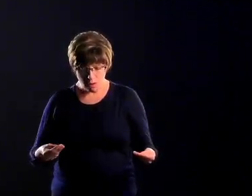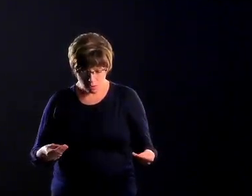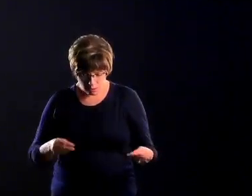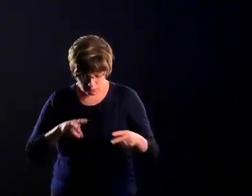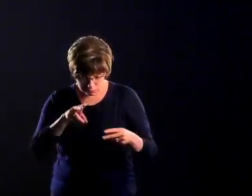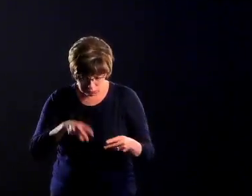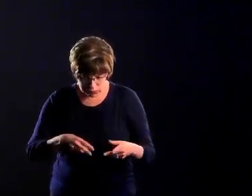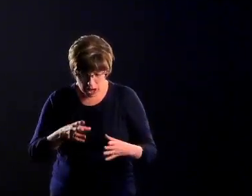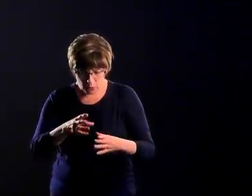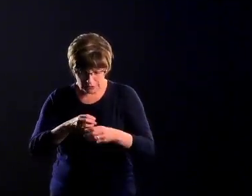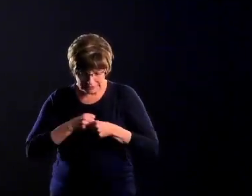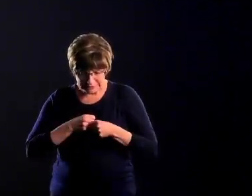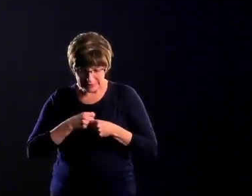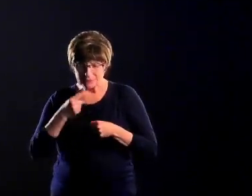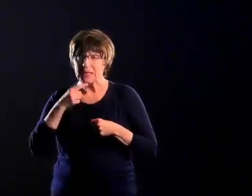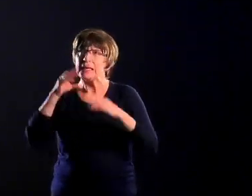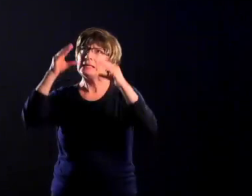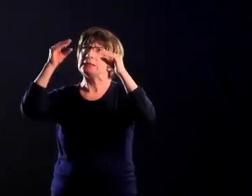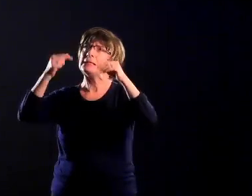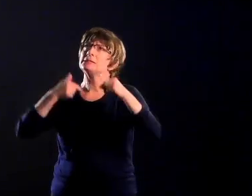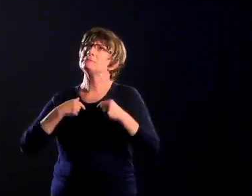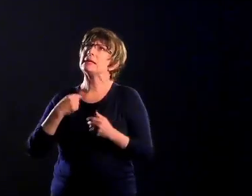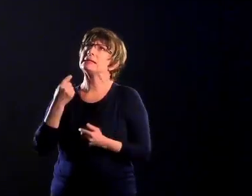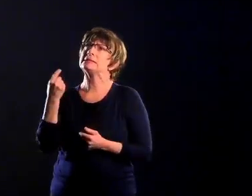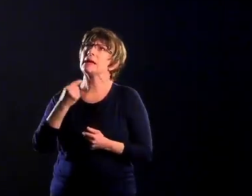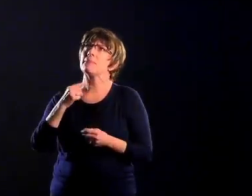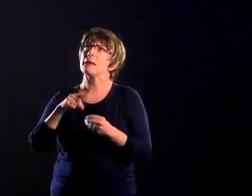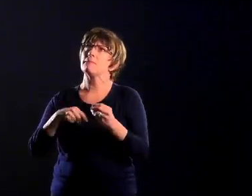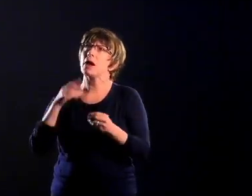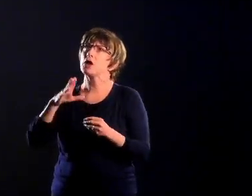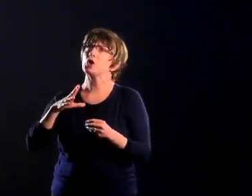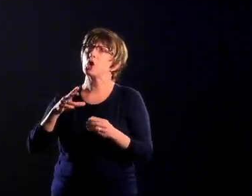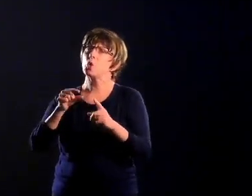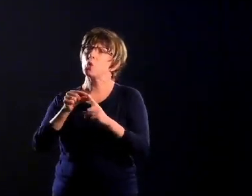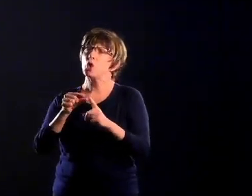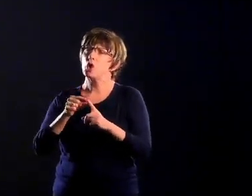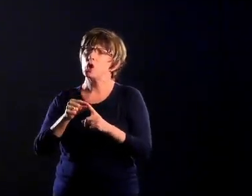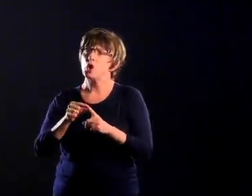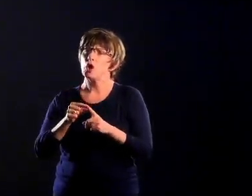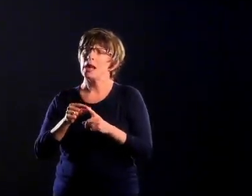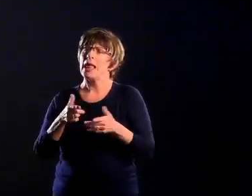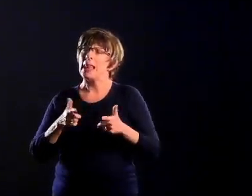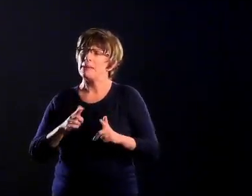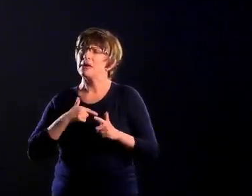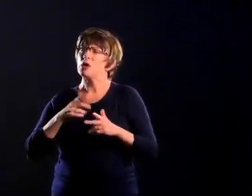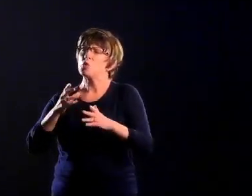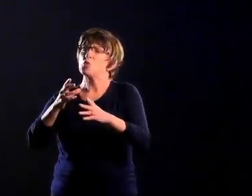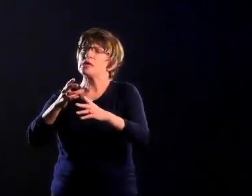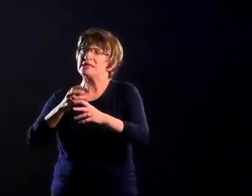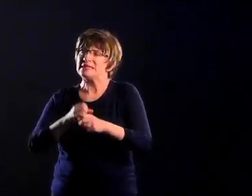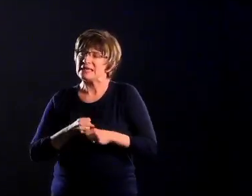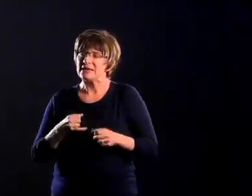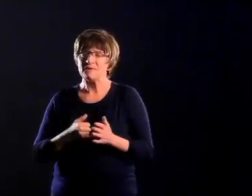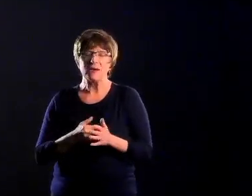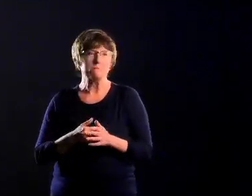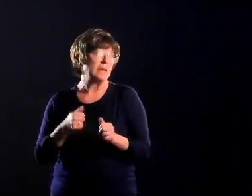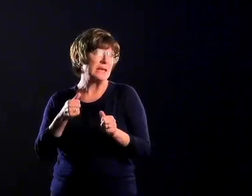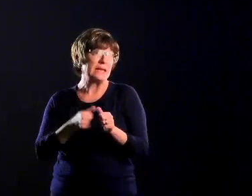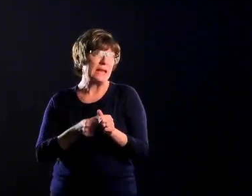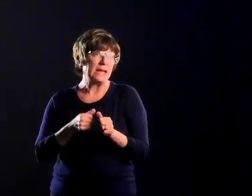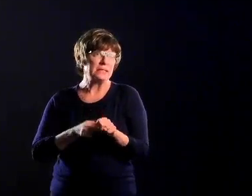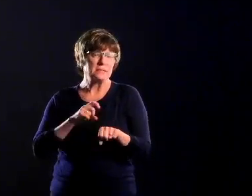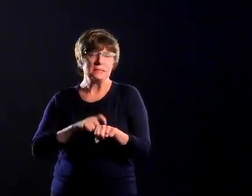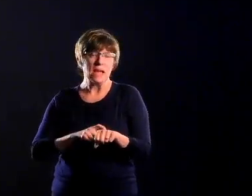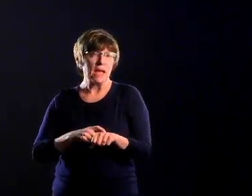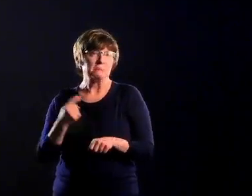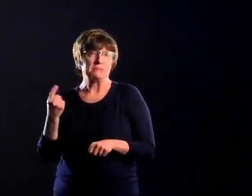Lord, teach me something about your word today. May I receive it into my life. Each time that someone is presenting, maybe there's a teacher presenting